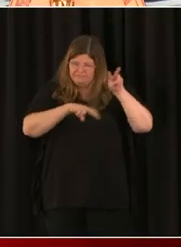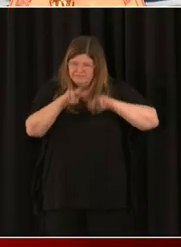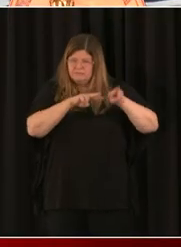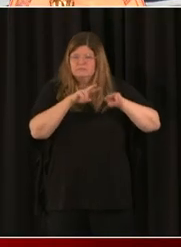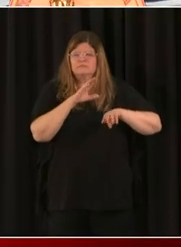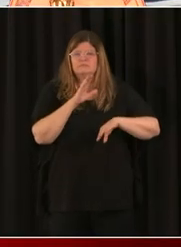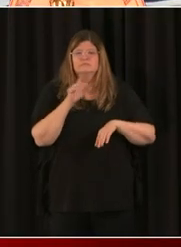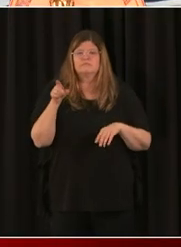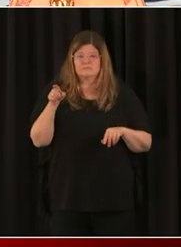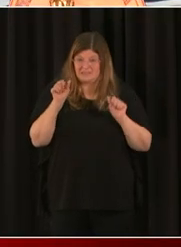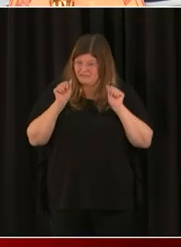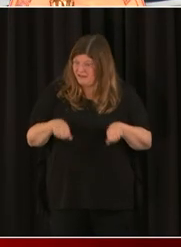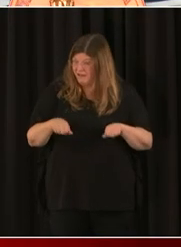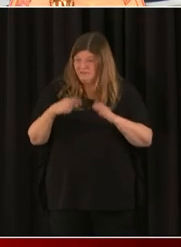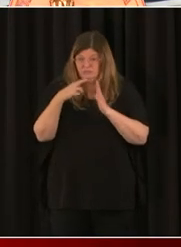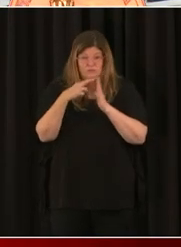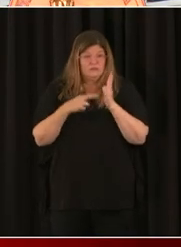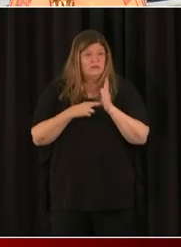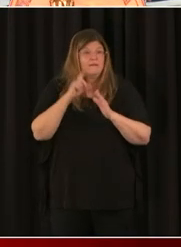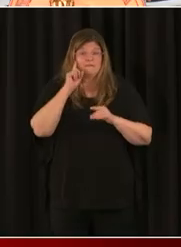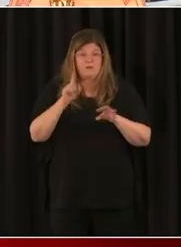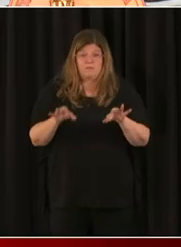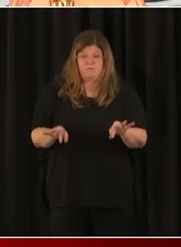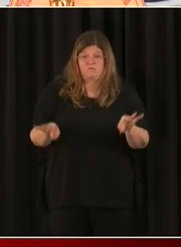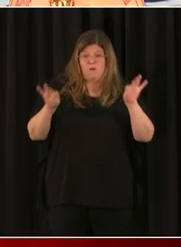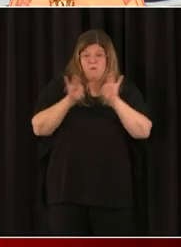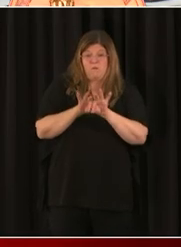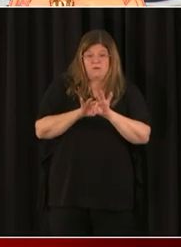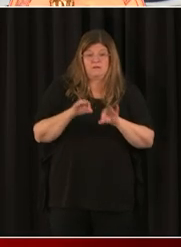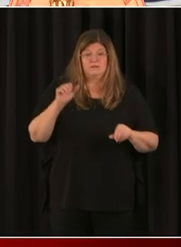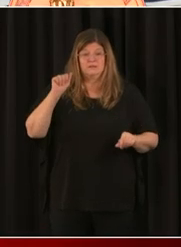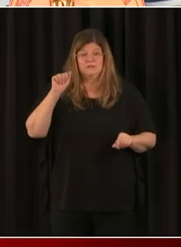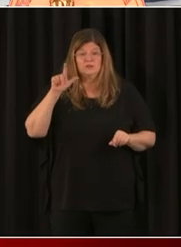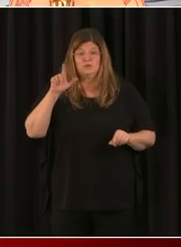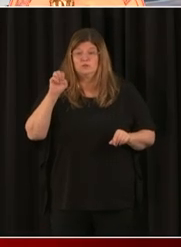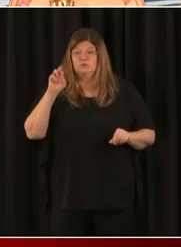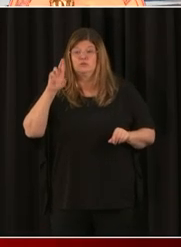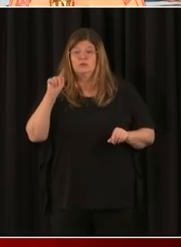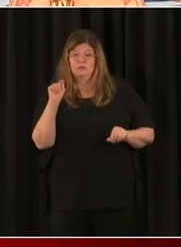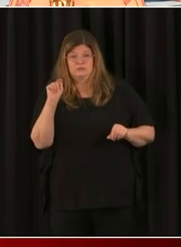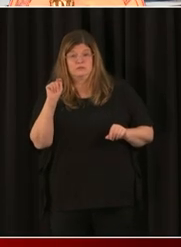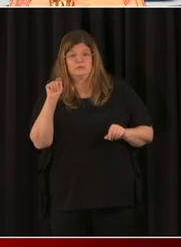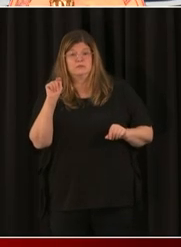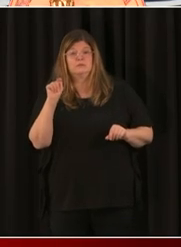may also register for important alerts from the district by signing up for